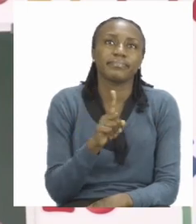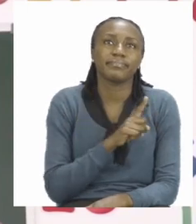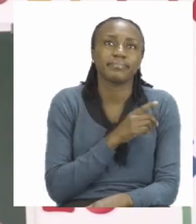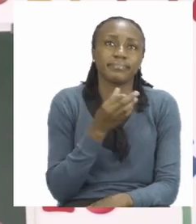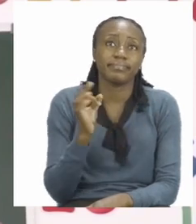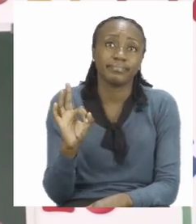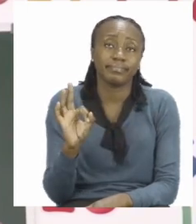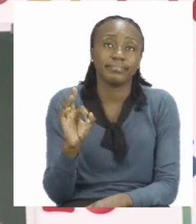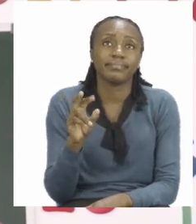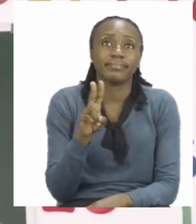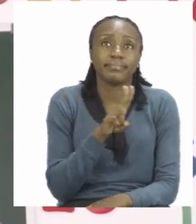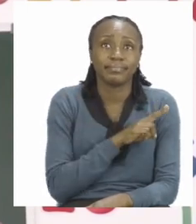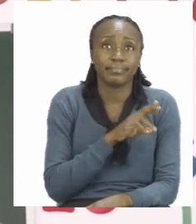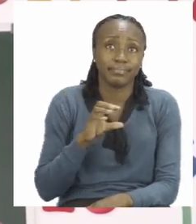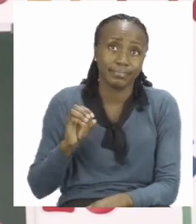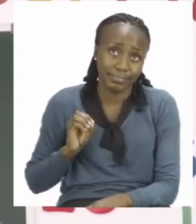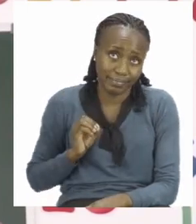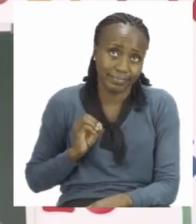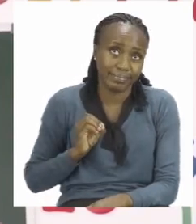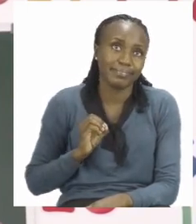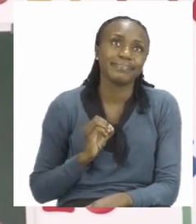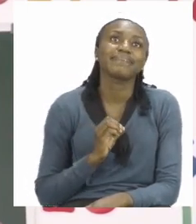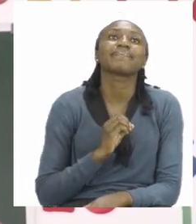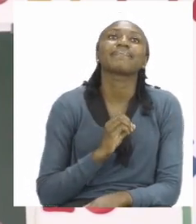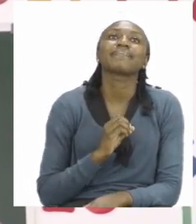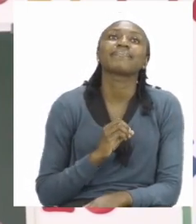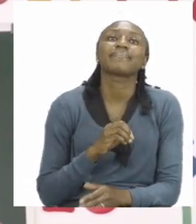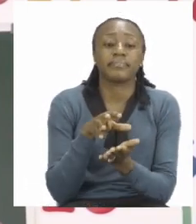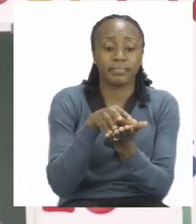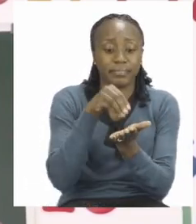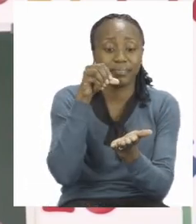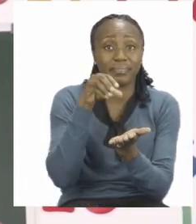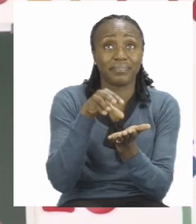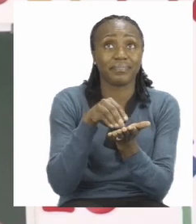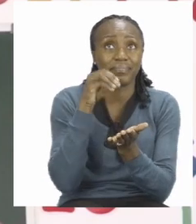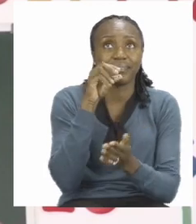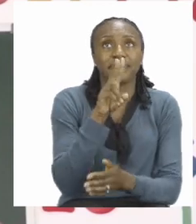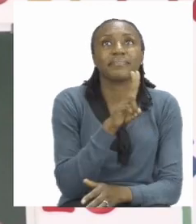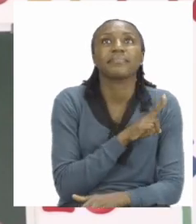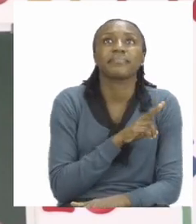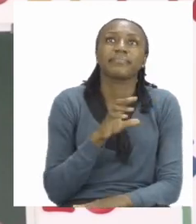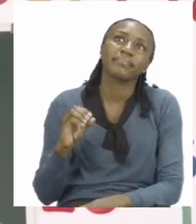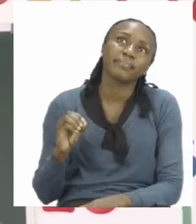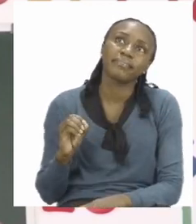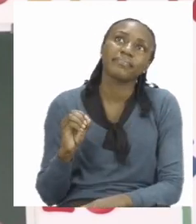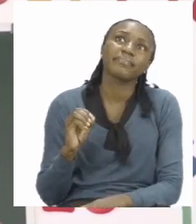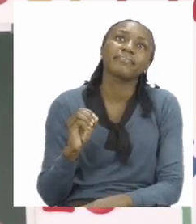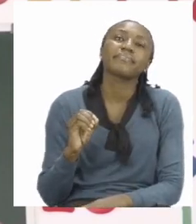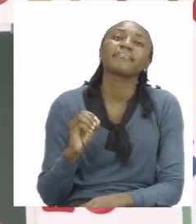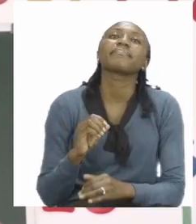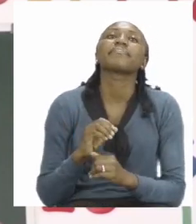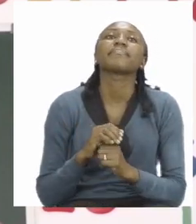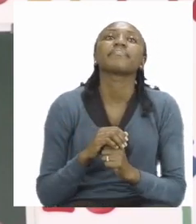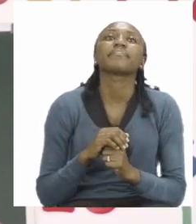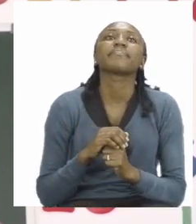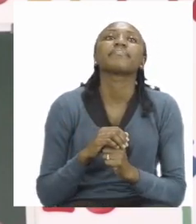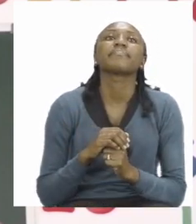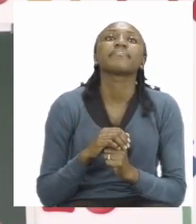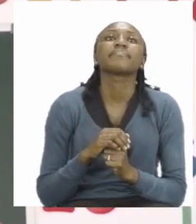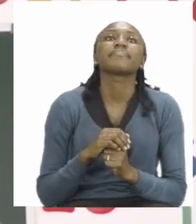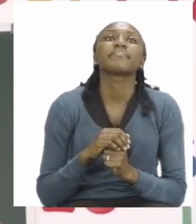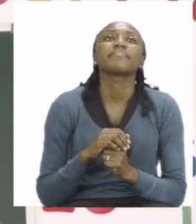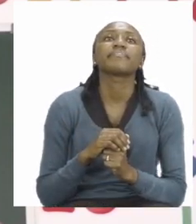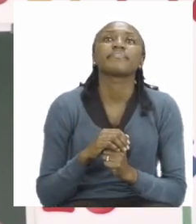18, 19, 20. So that means that if I buy a pencil